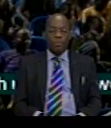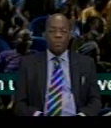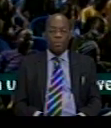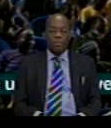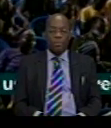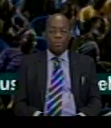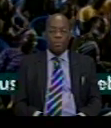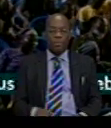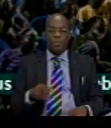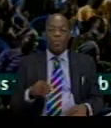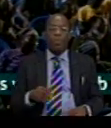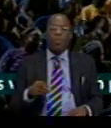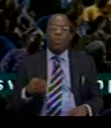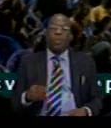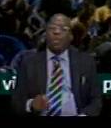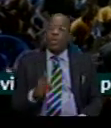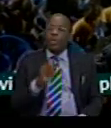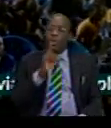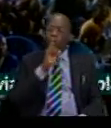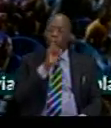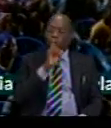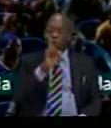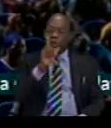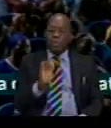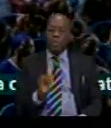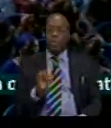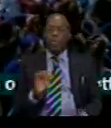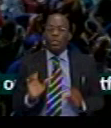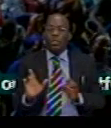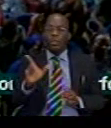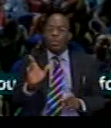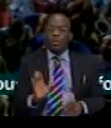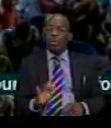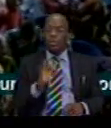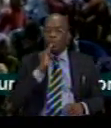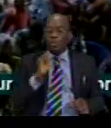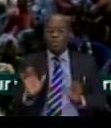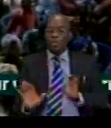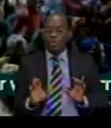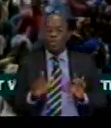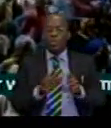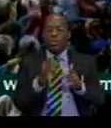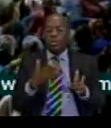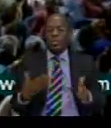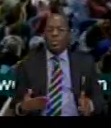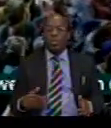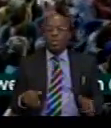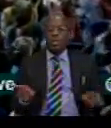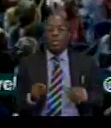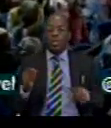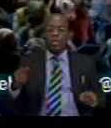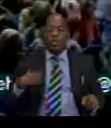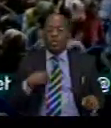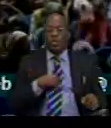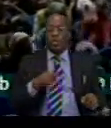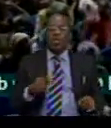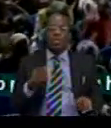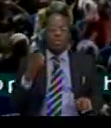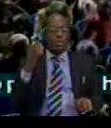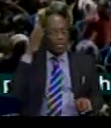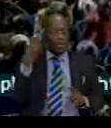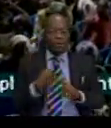Indeed, God is doing great things as we take you to Greece, where Sister Prisca Onoka